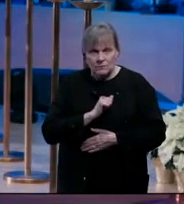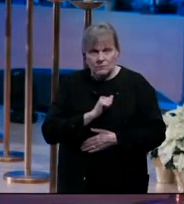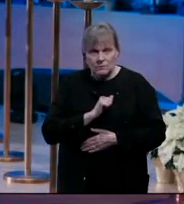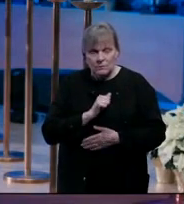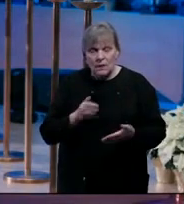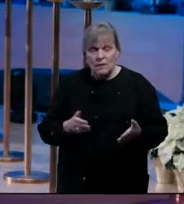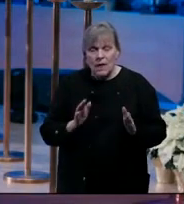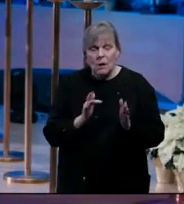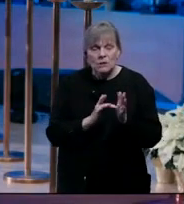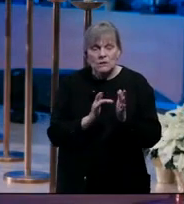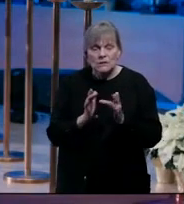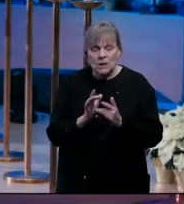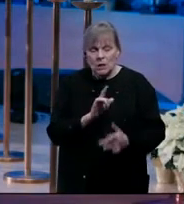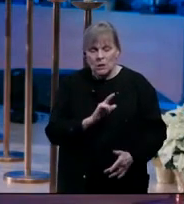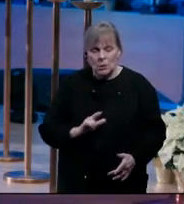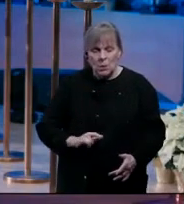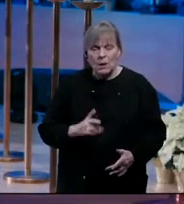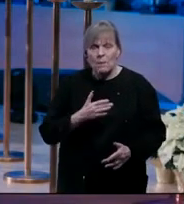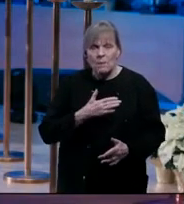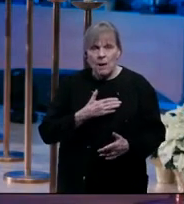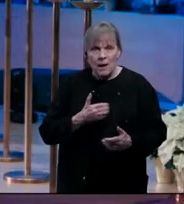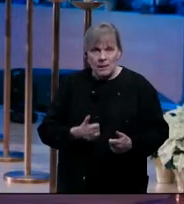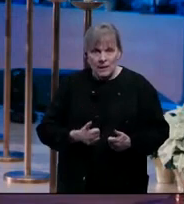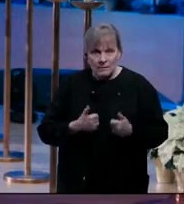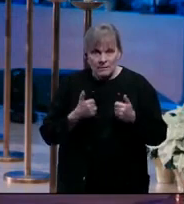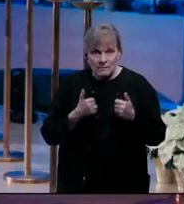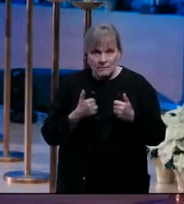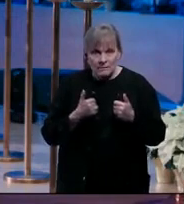and allow Jesus to be the Lord of my life